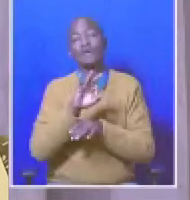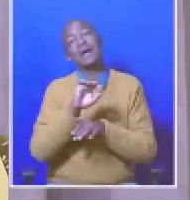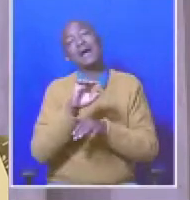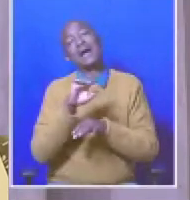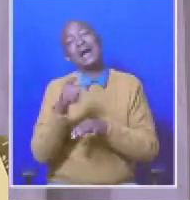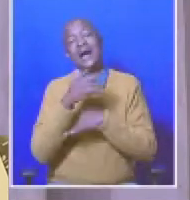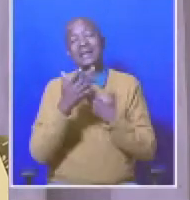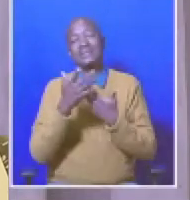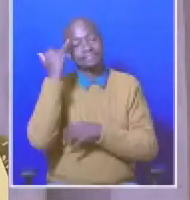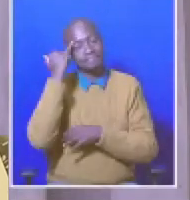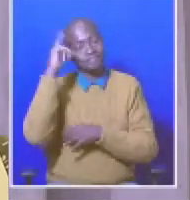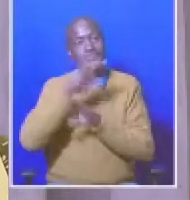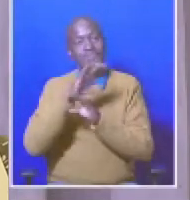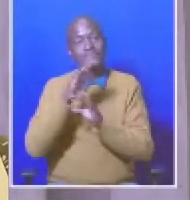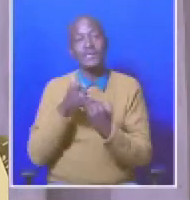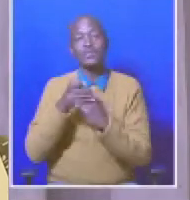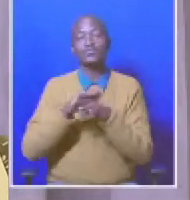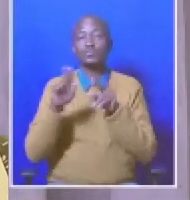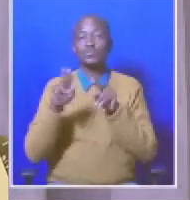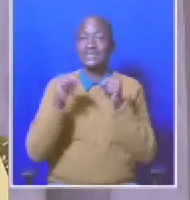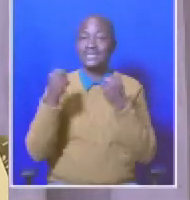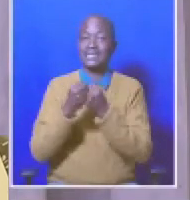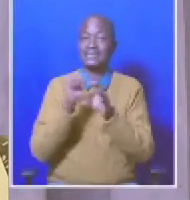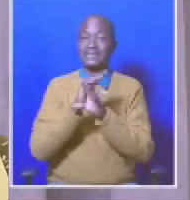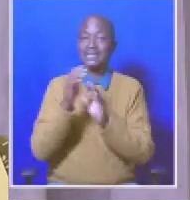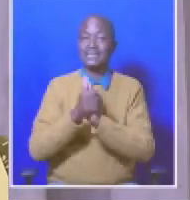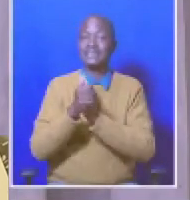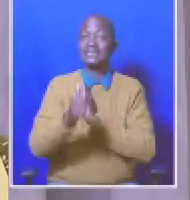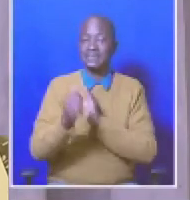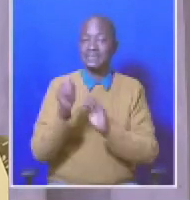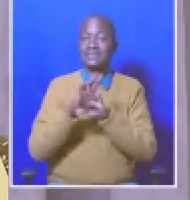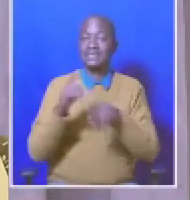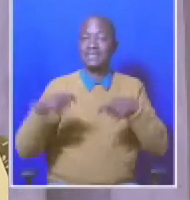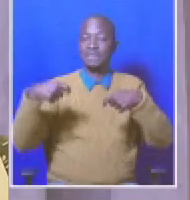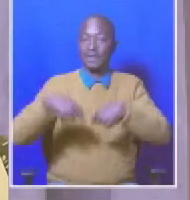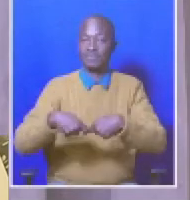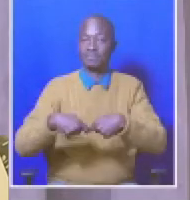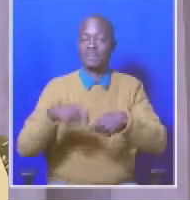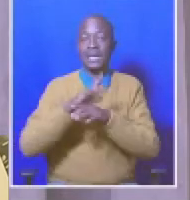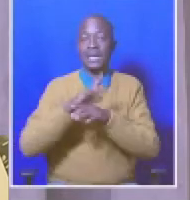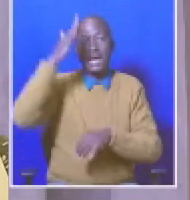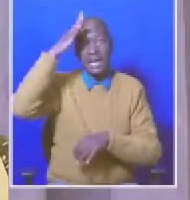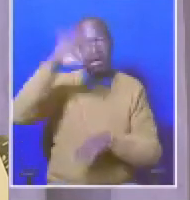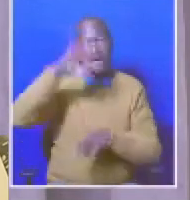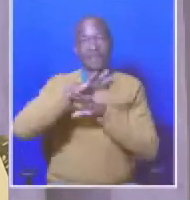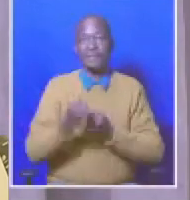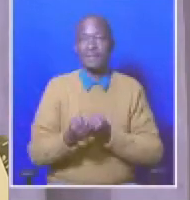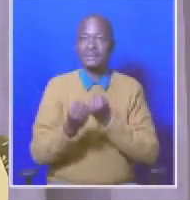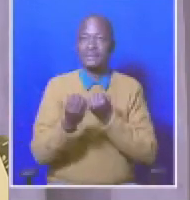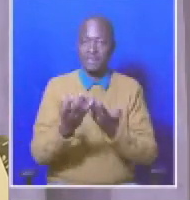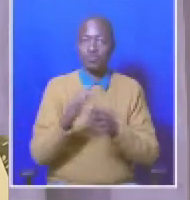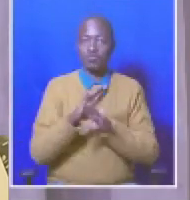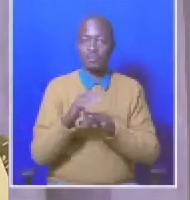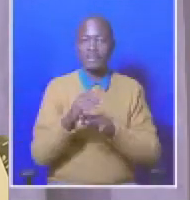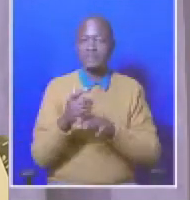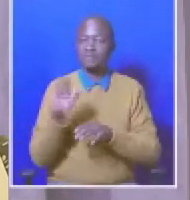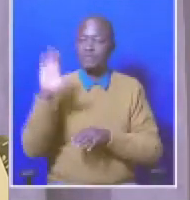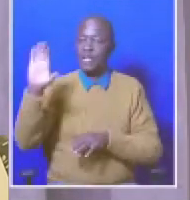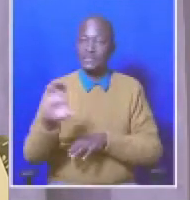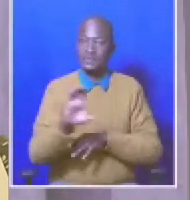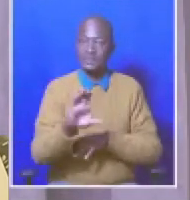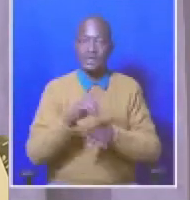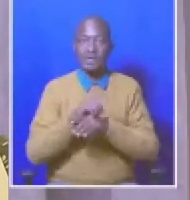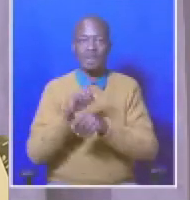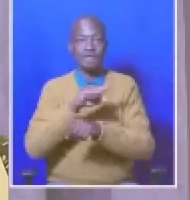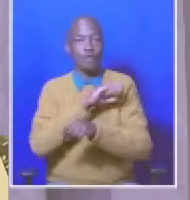is through the National Skills Fund. Through the National Skills Fund, government allocates funding capacity for